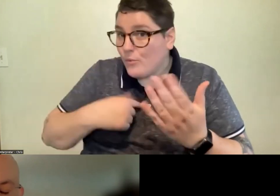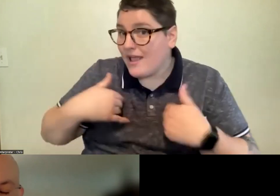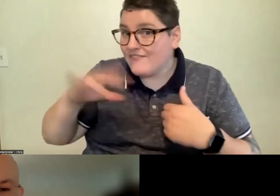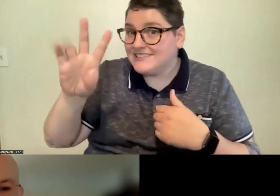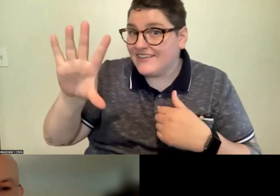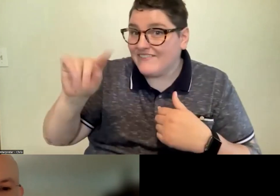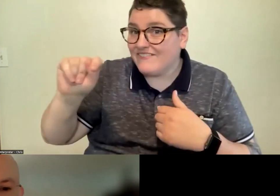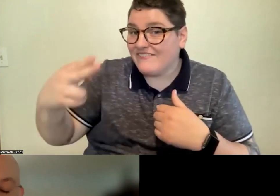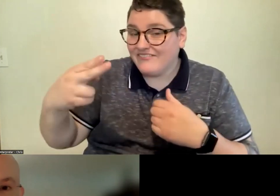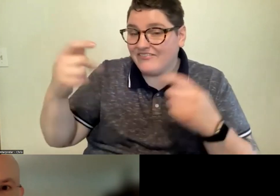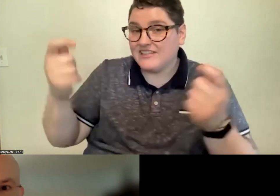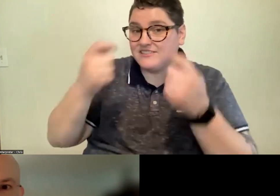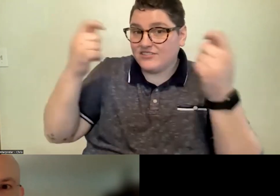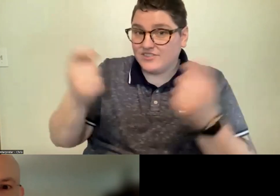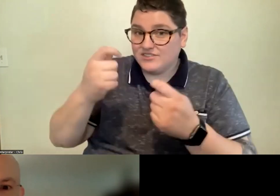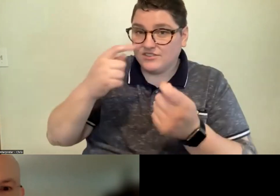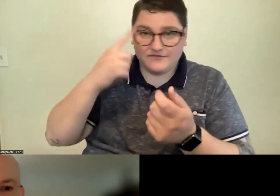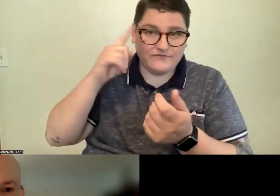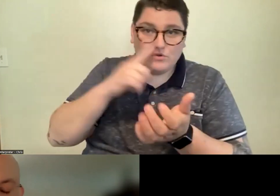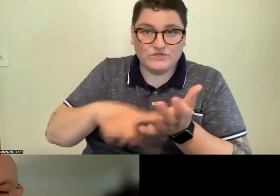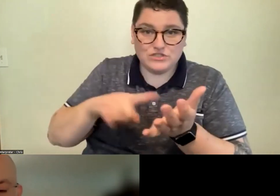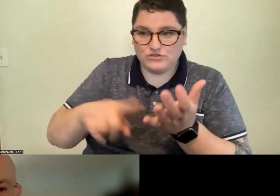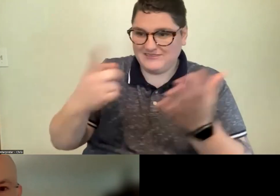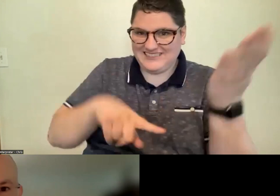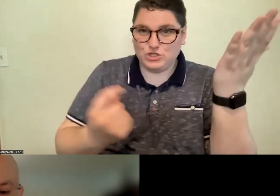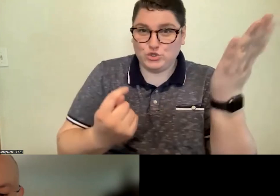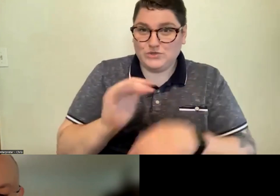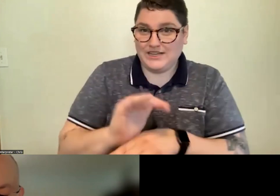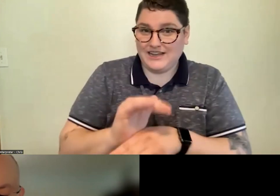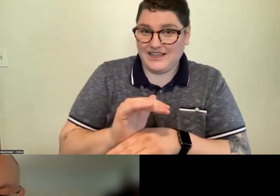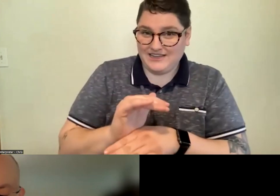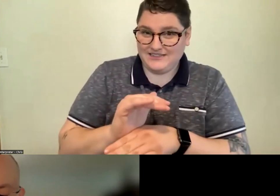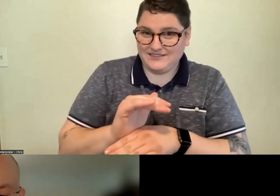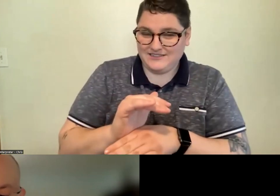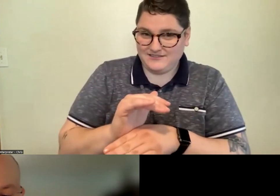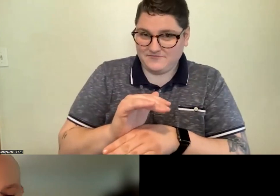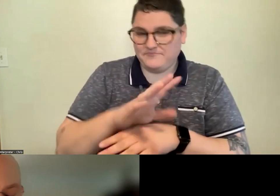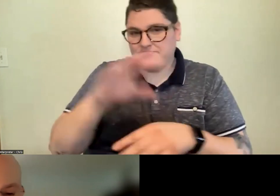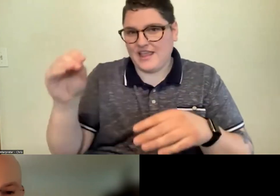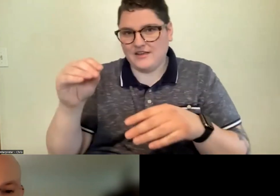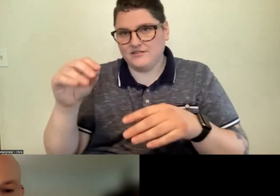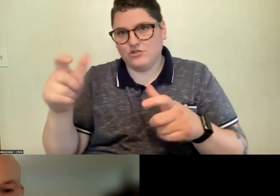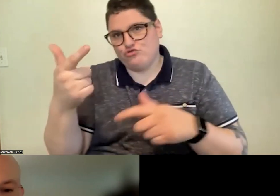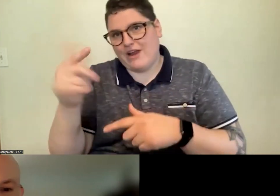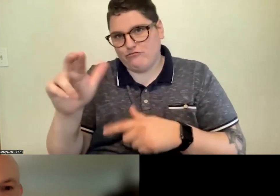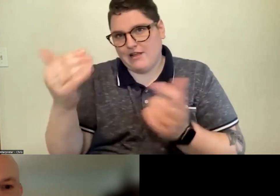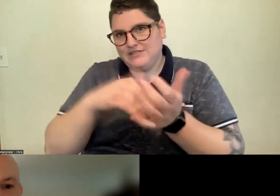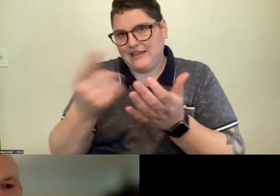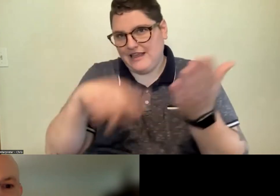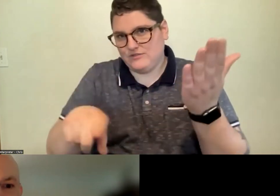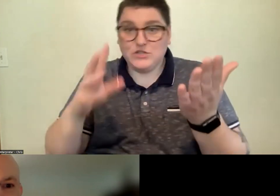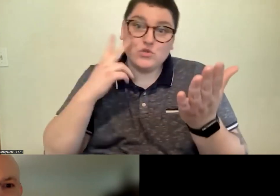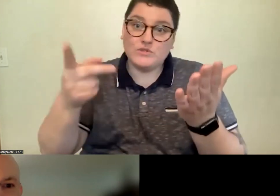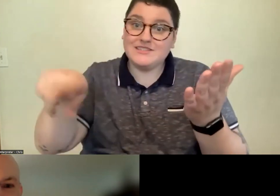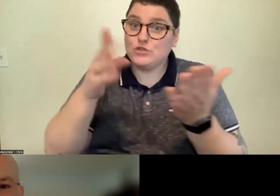next installment on research next Tuesday night. And of course, grand rounds again next week. And I will see you all at